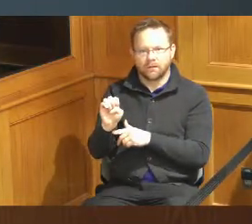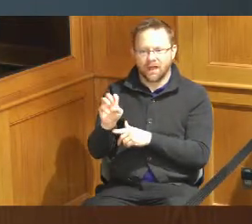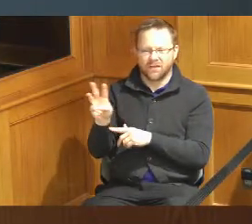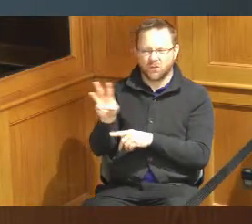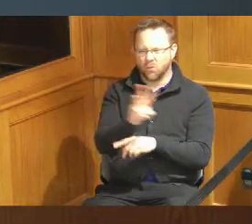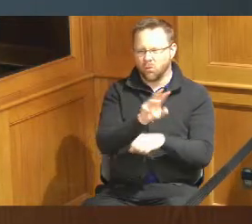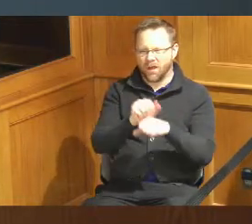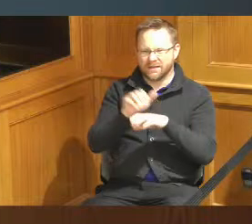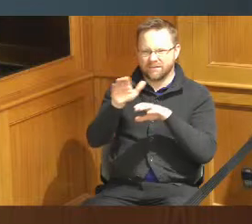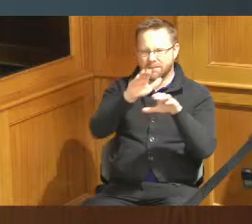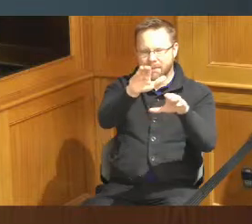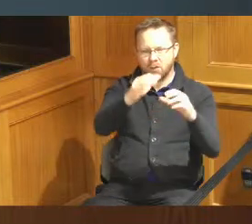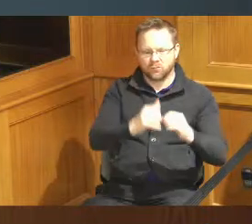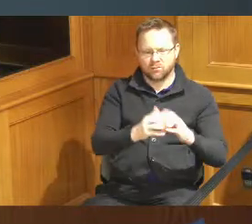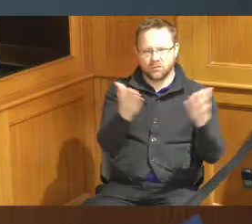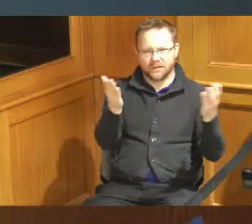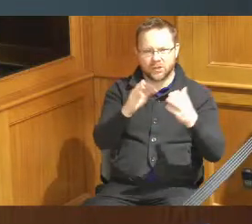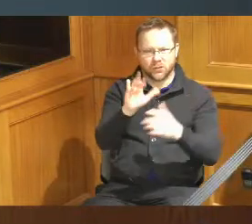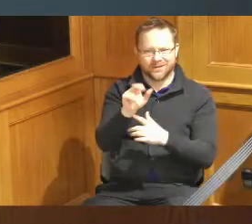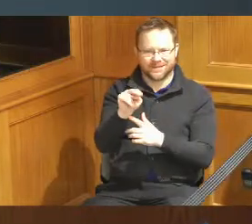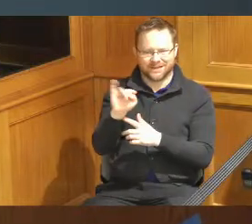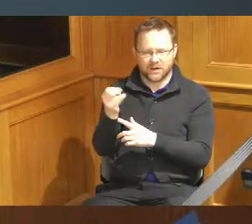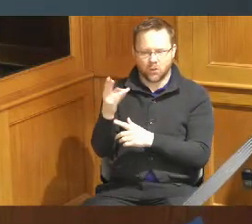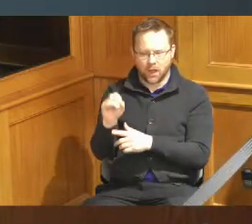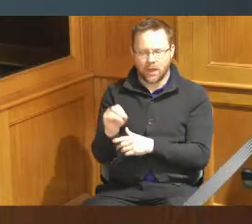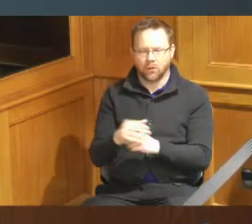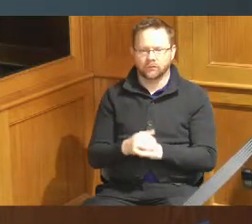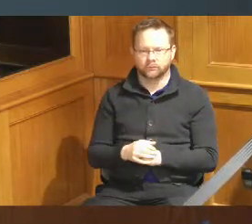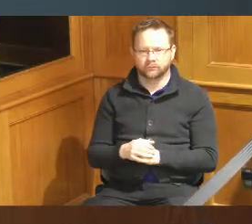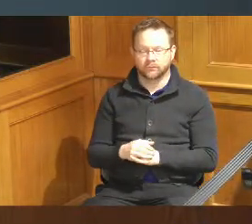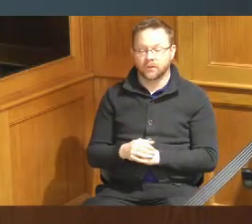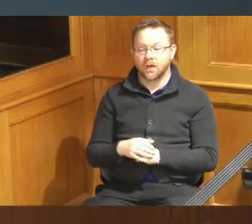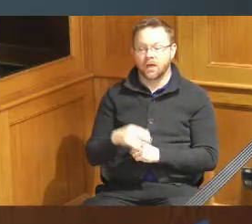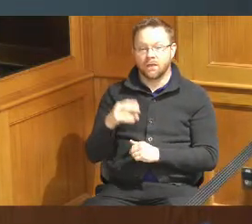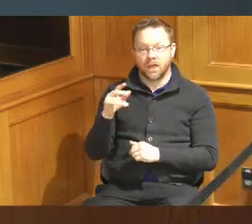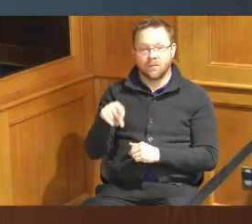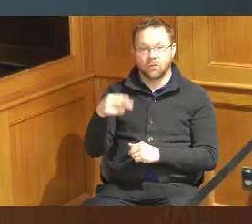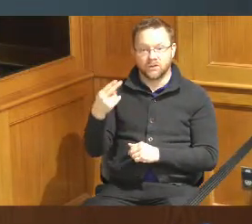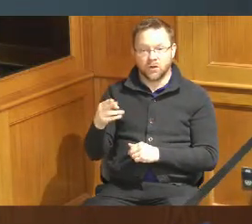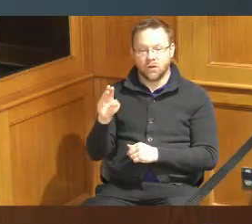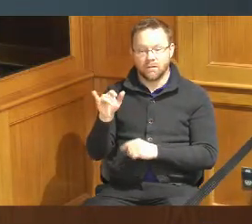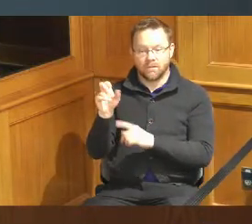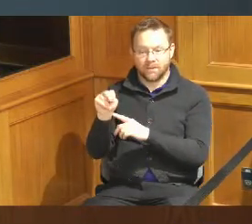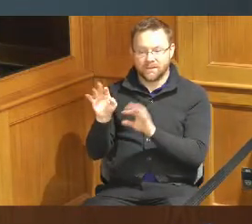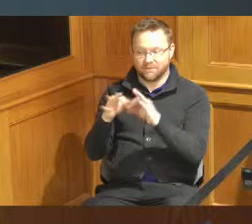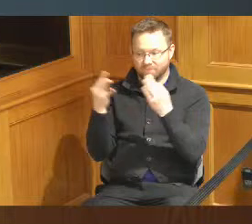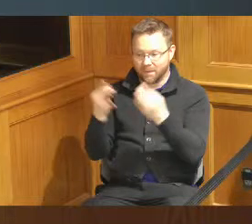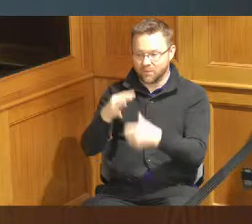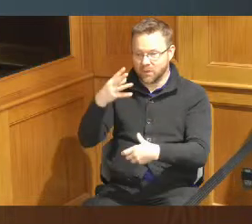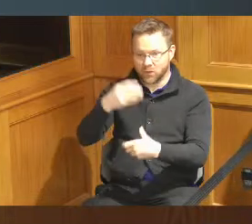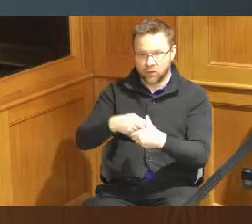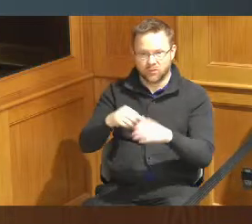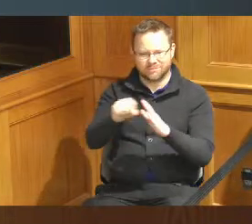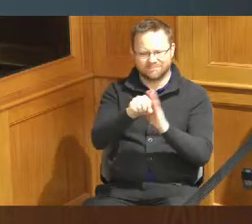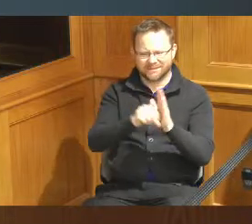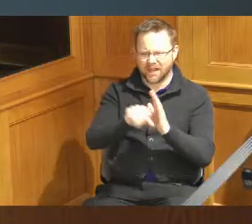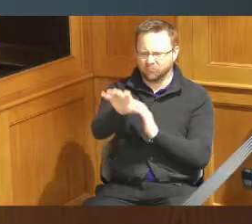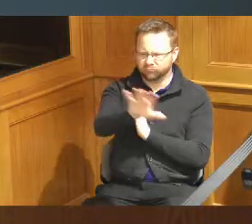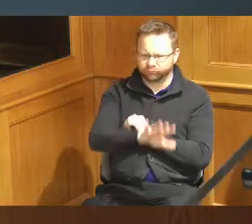in Cincinnati, Ohio. Whereas the Prince Hall Masonic family includes